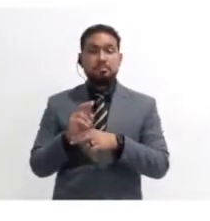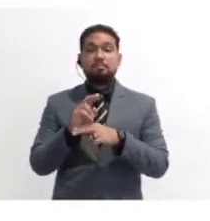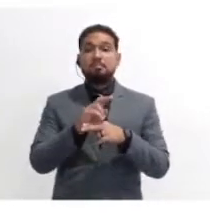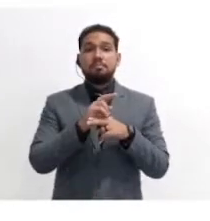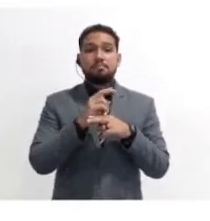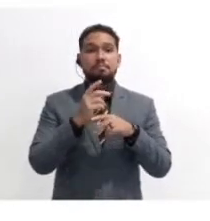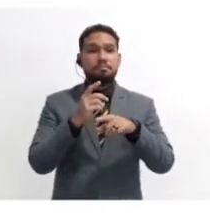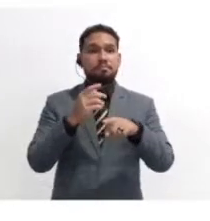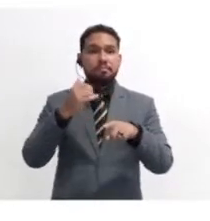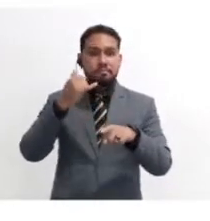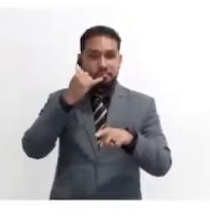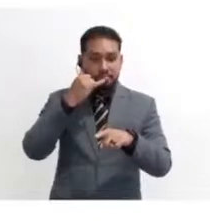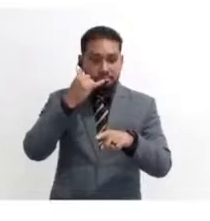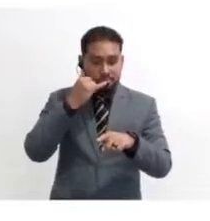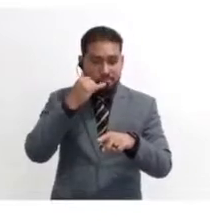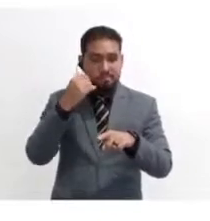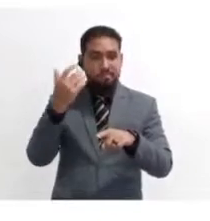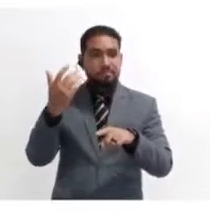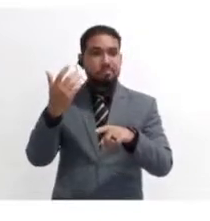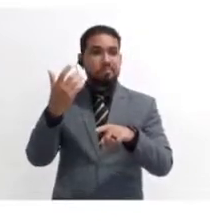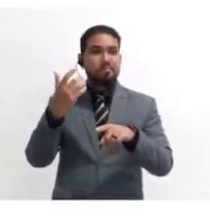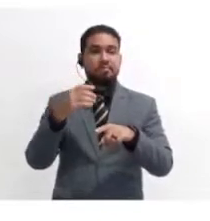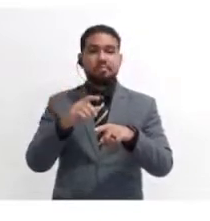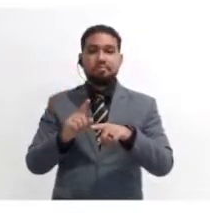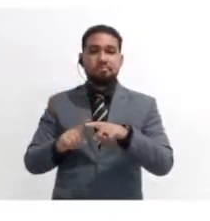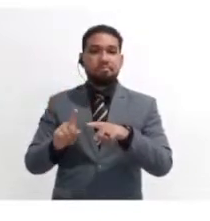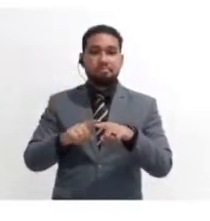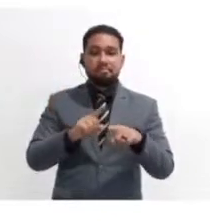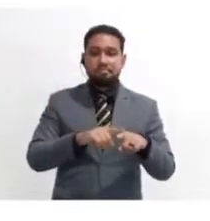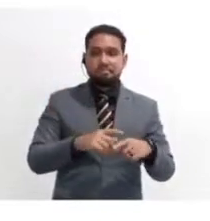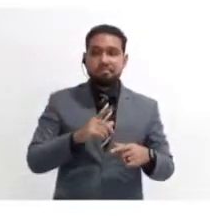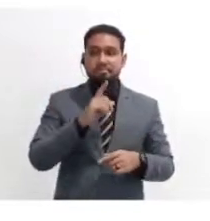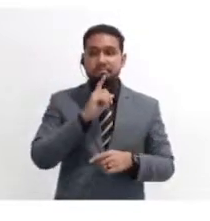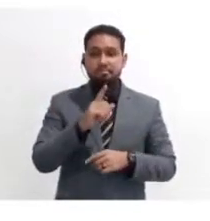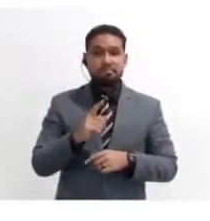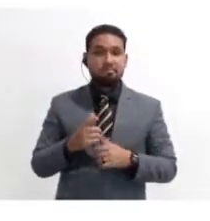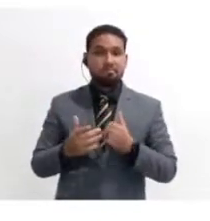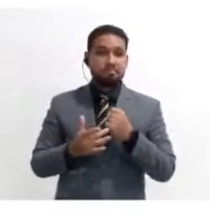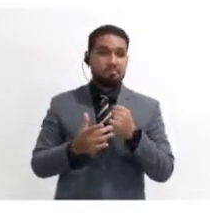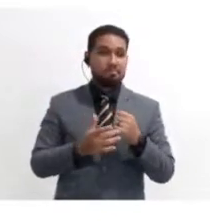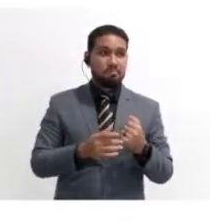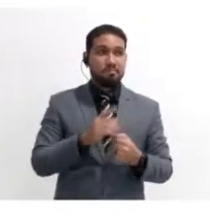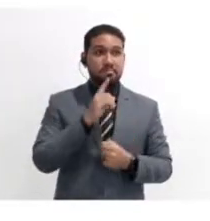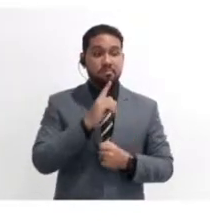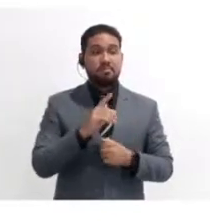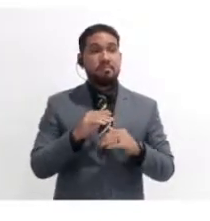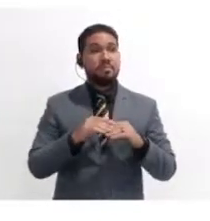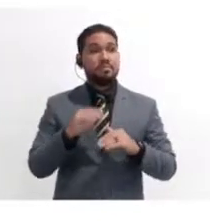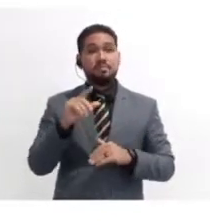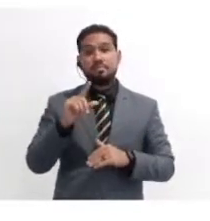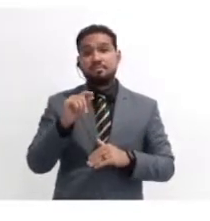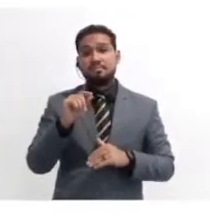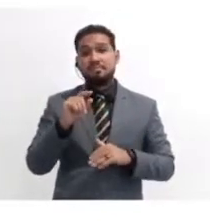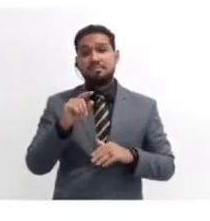And as an example, there's probably about 20 wafer level packages in the iPhone 15.